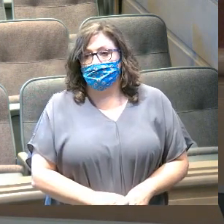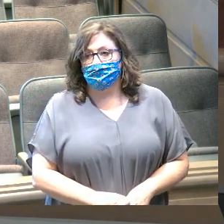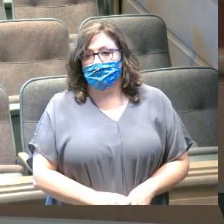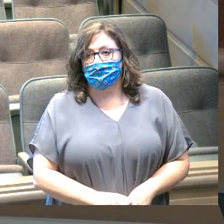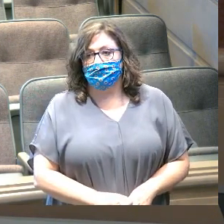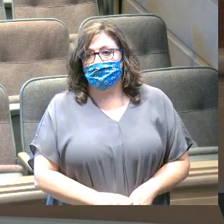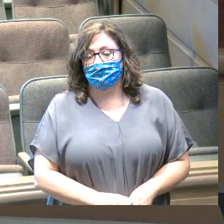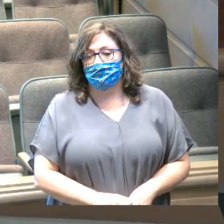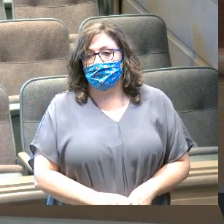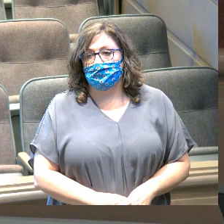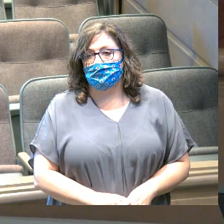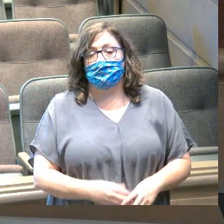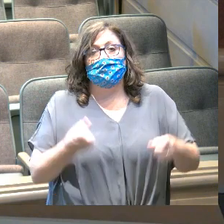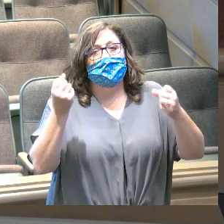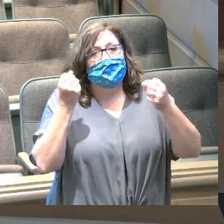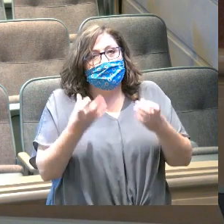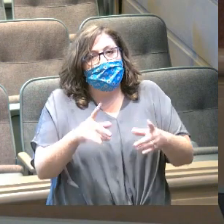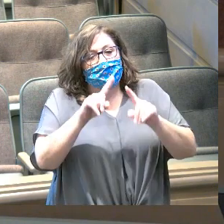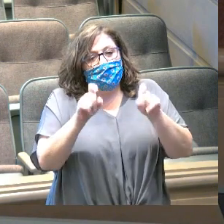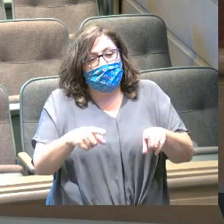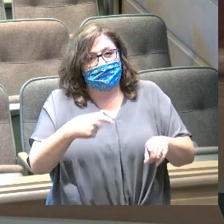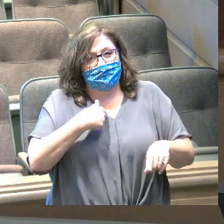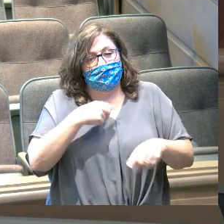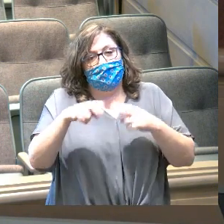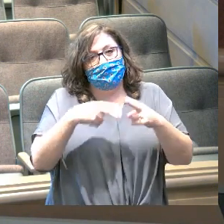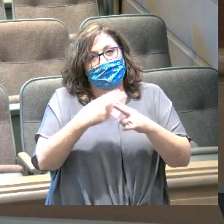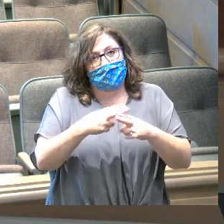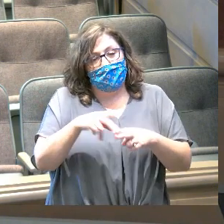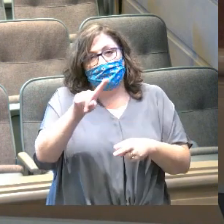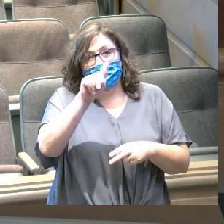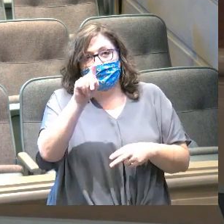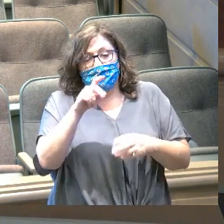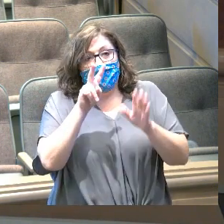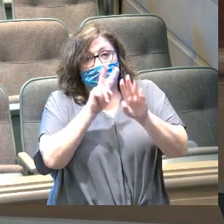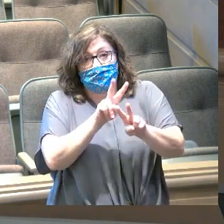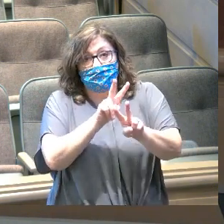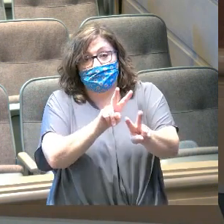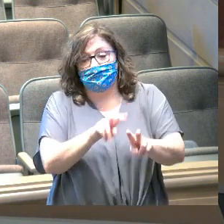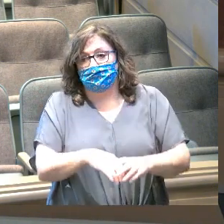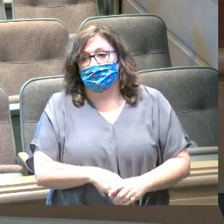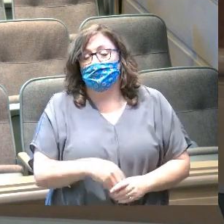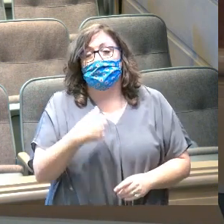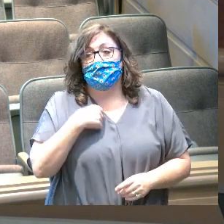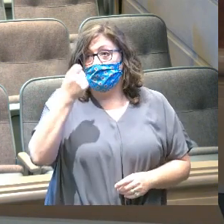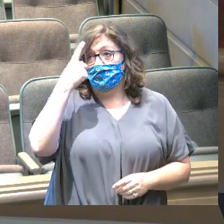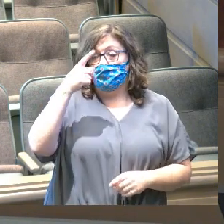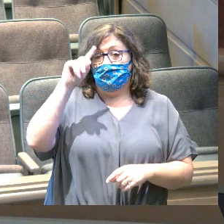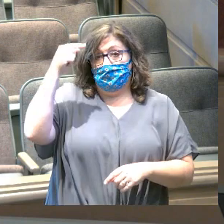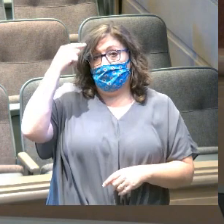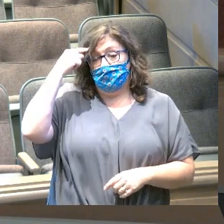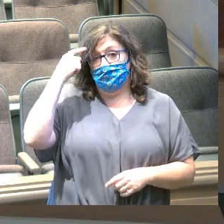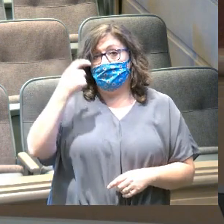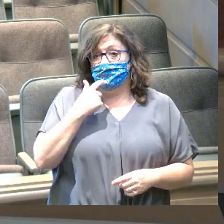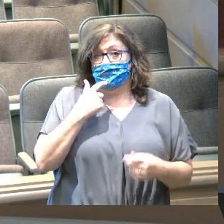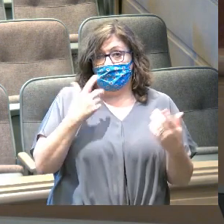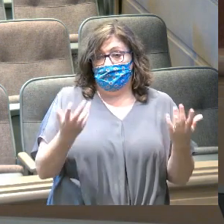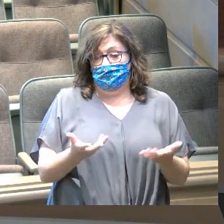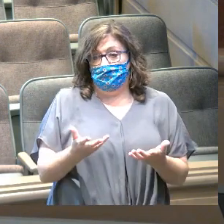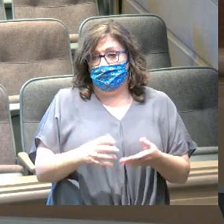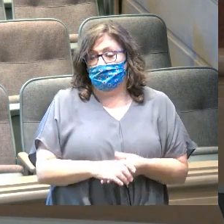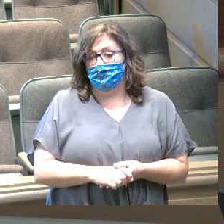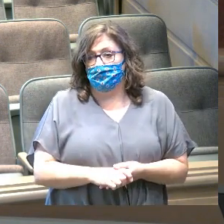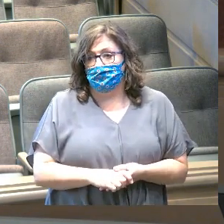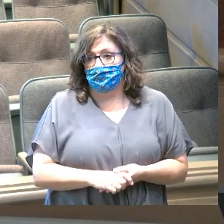lot of questions about funerals, and as I understand the governor's order, this is what I understand. And